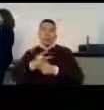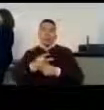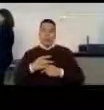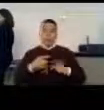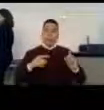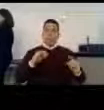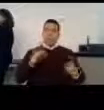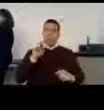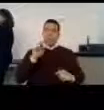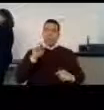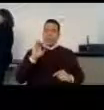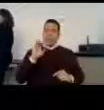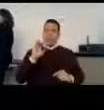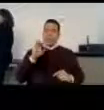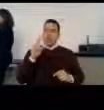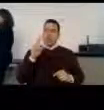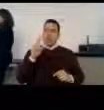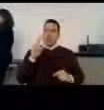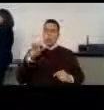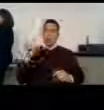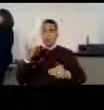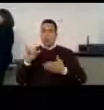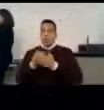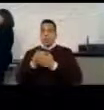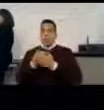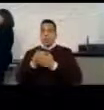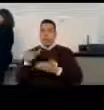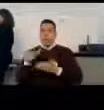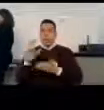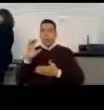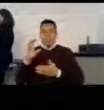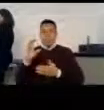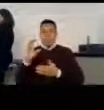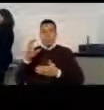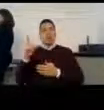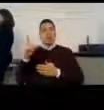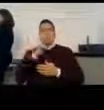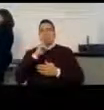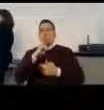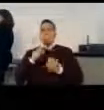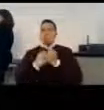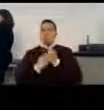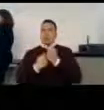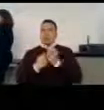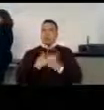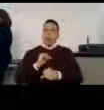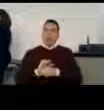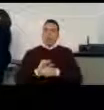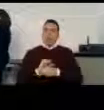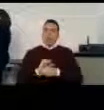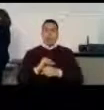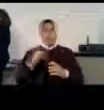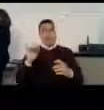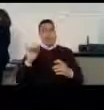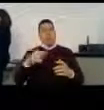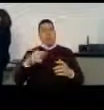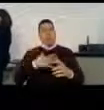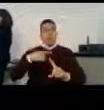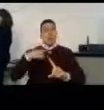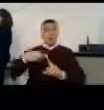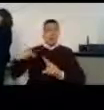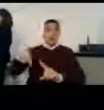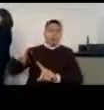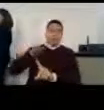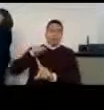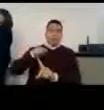one of the major parts of being able to support me in my work with parents. And I think that this is where we are in this present moment, is that we